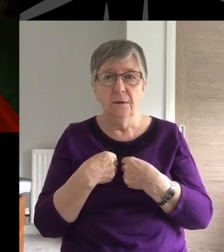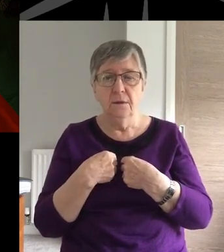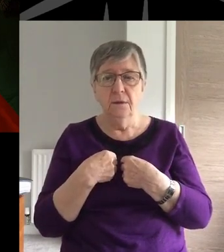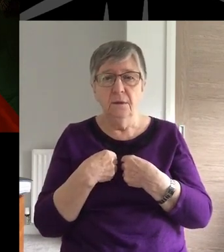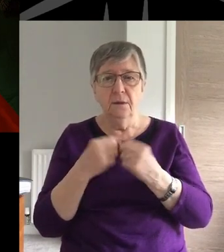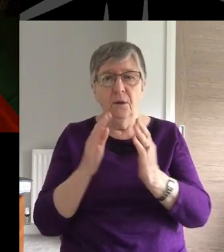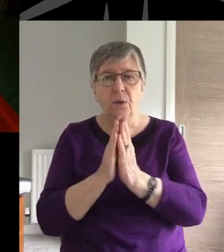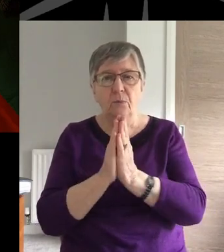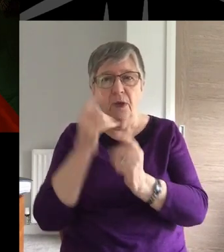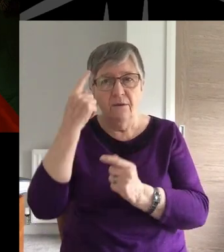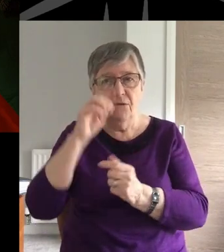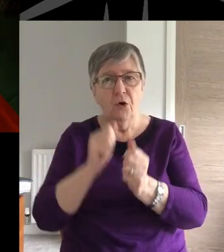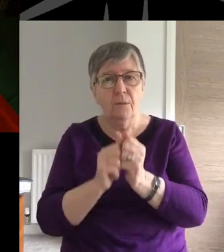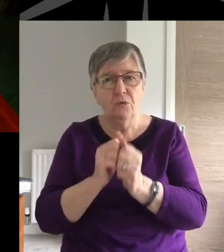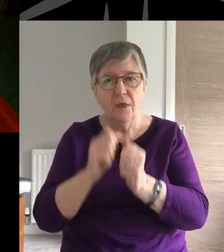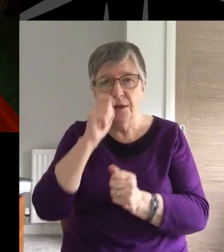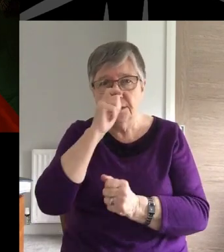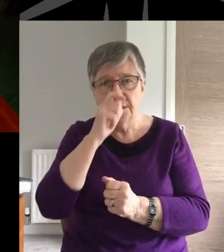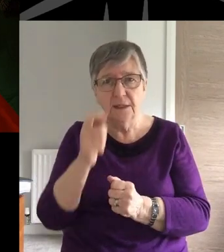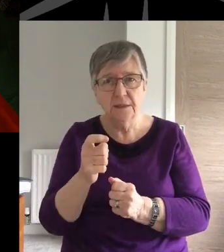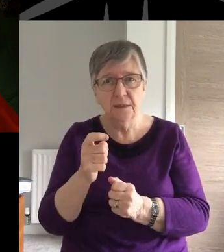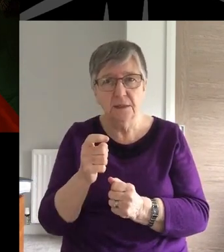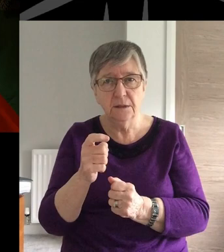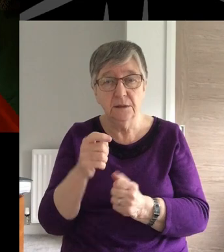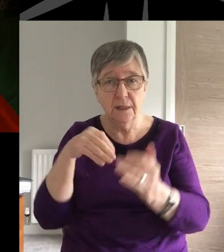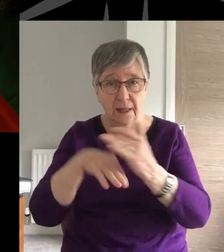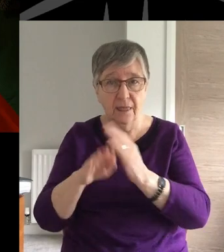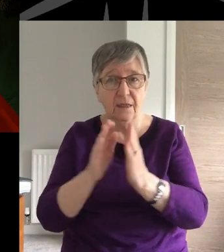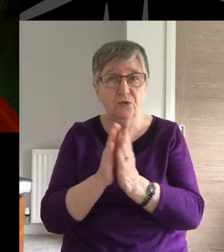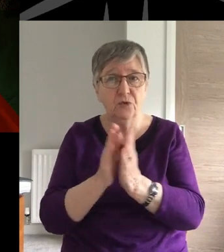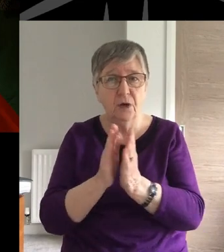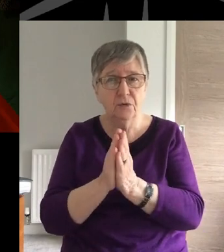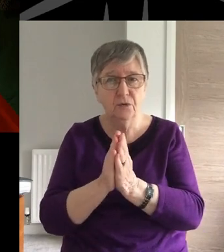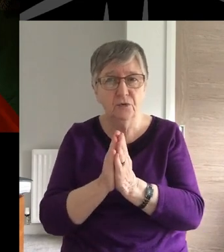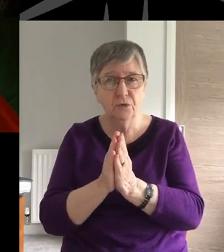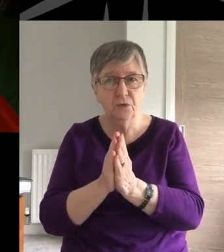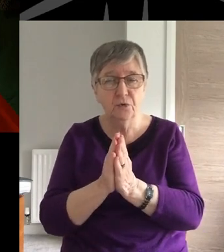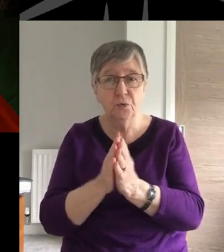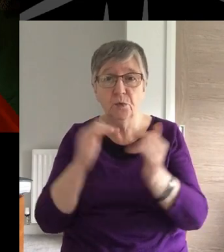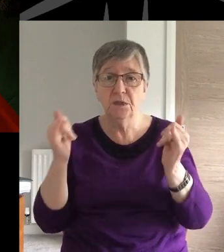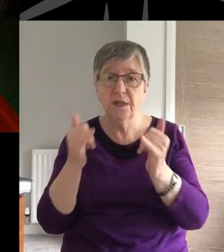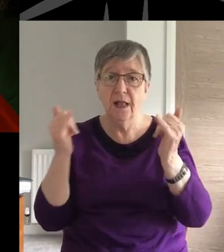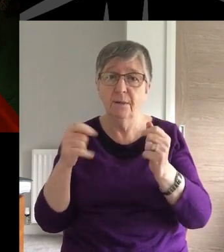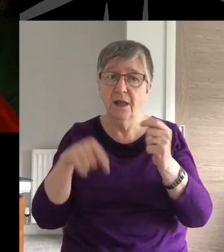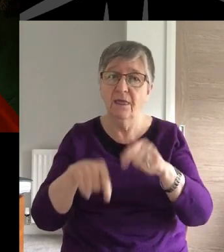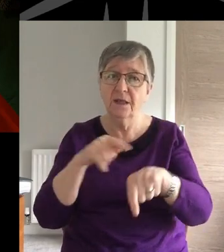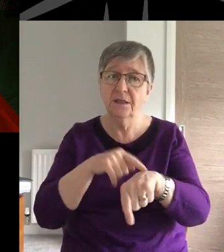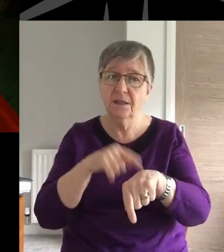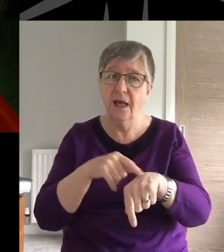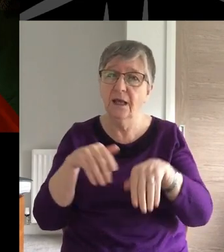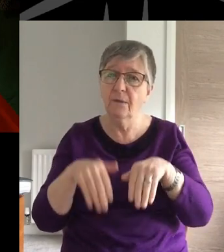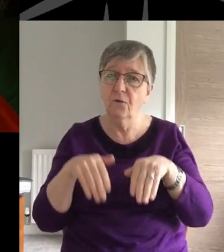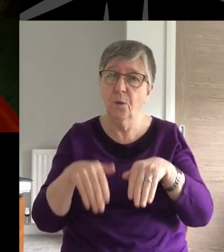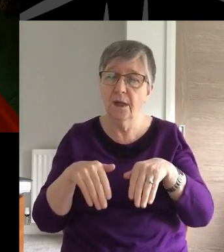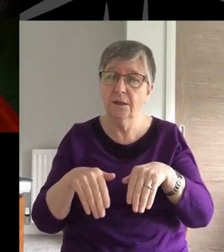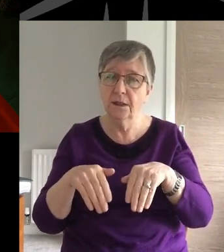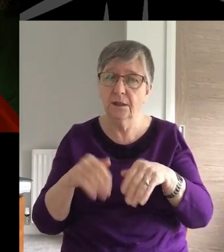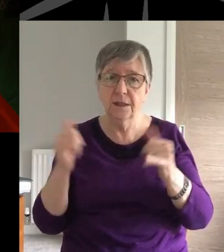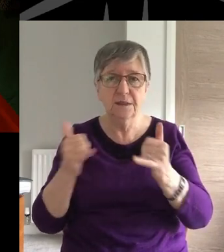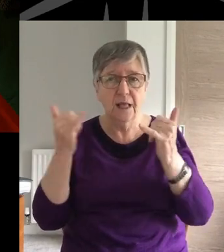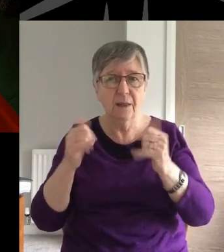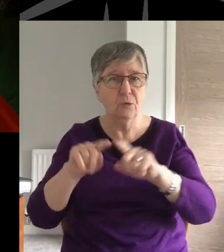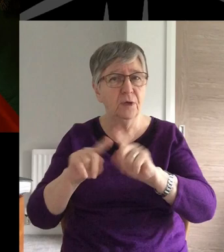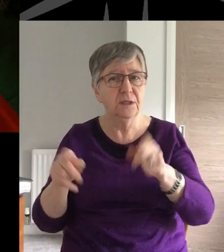And we pray for our brothers and sisters across the church who celebrate this time of waiting in different ways,